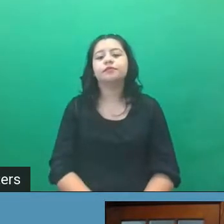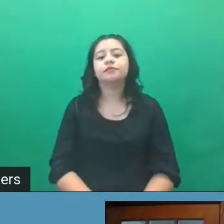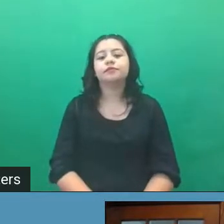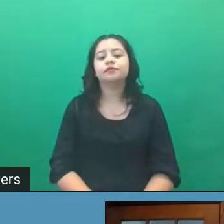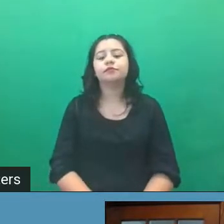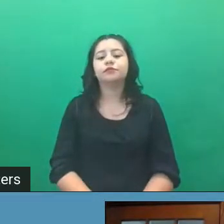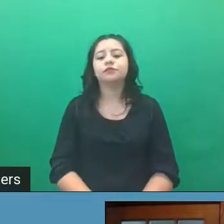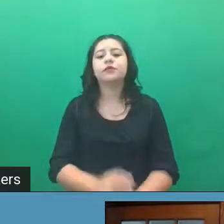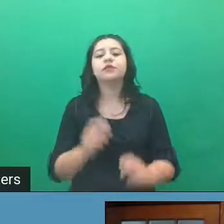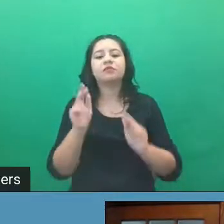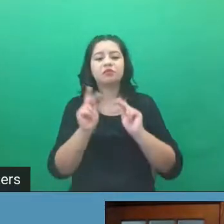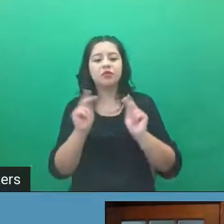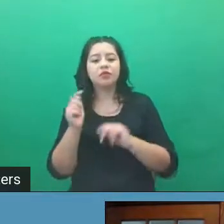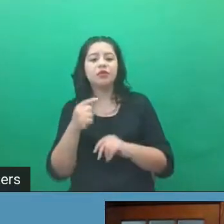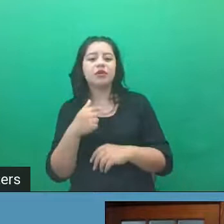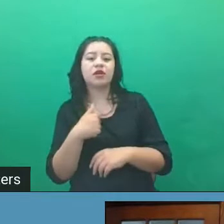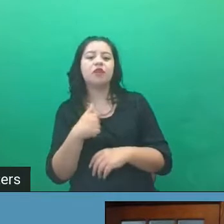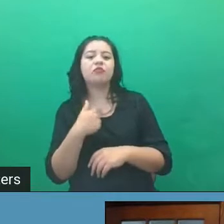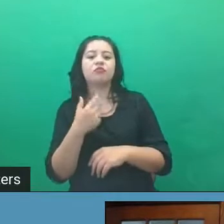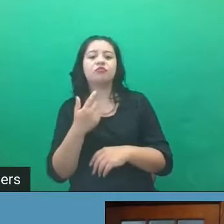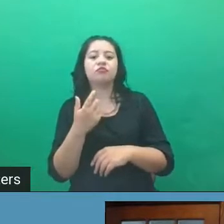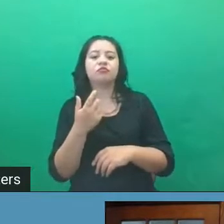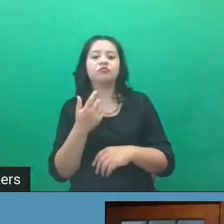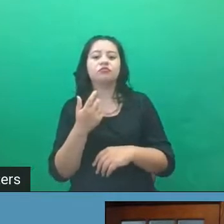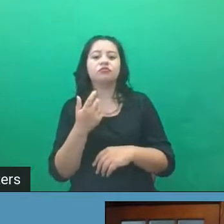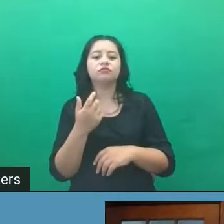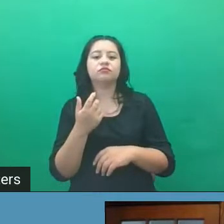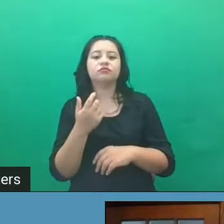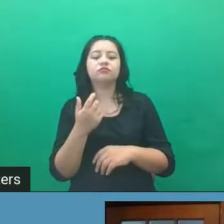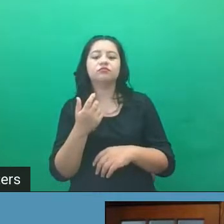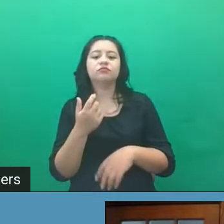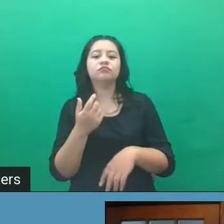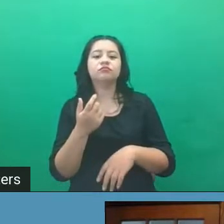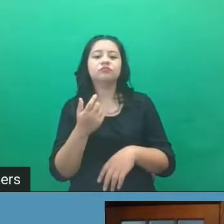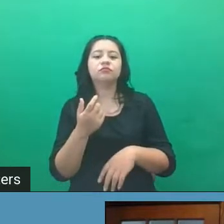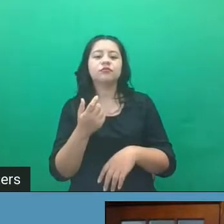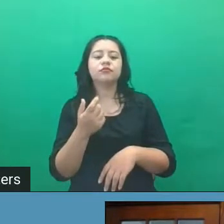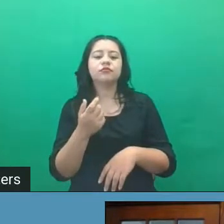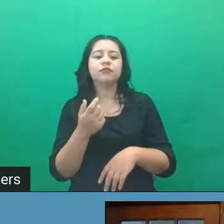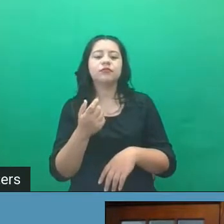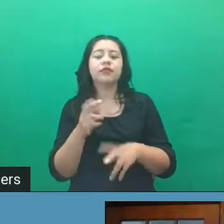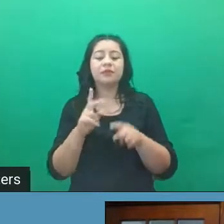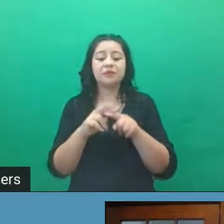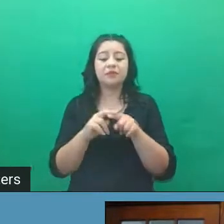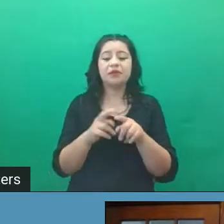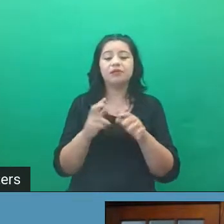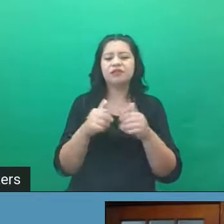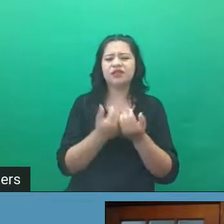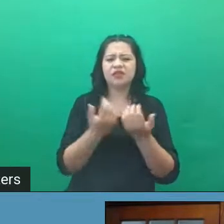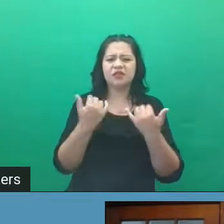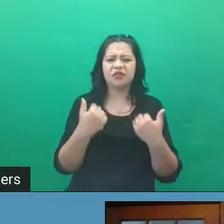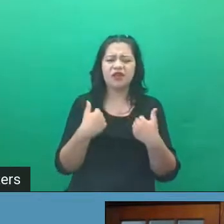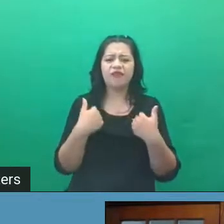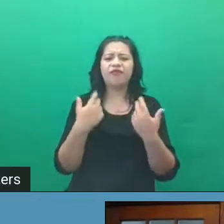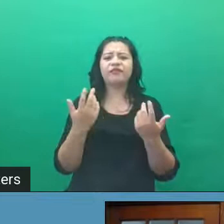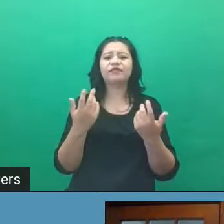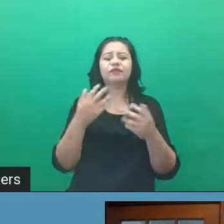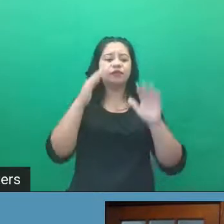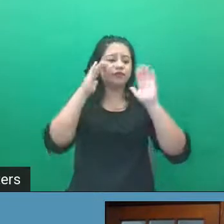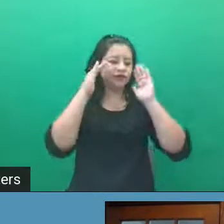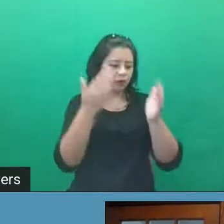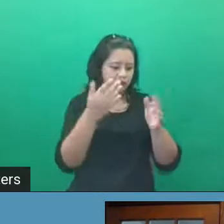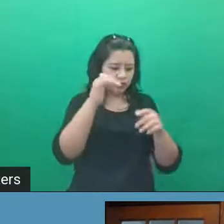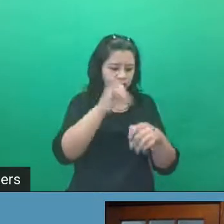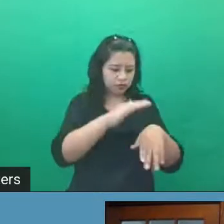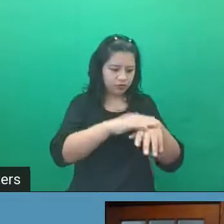privilege. We began starting to stream, and then you're having your focused